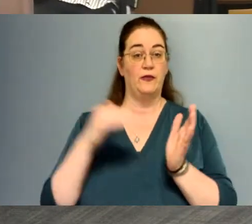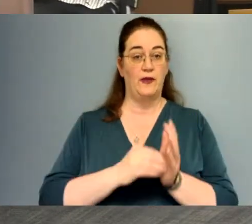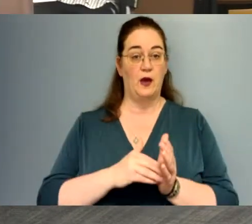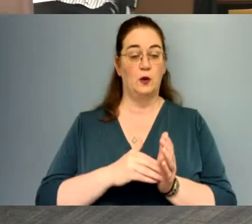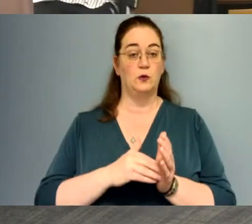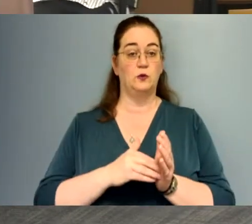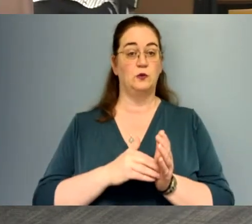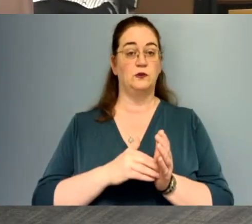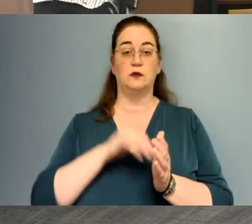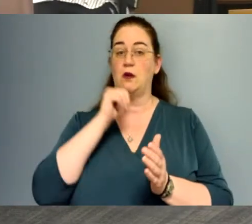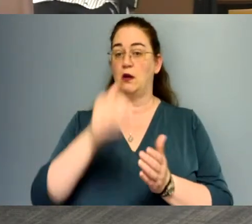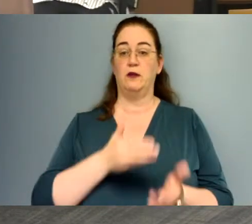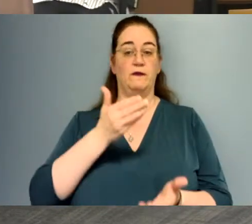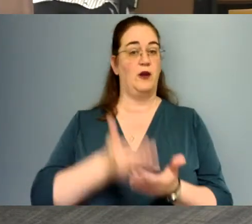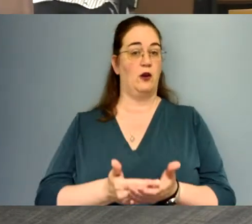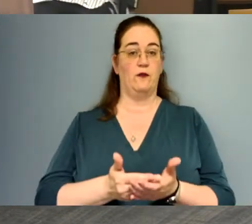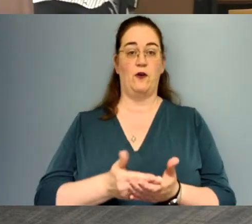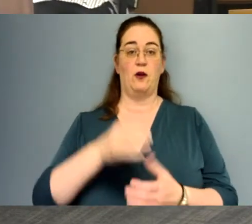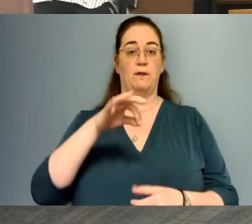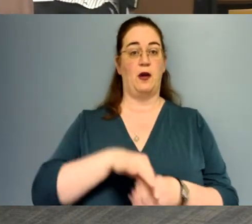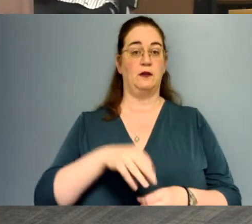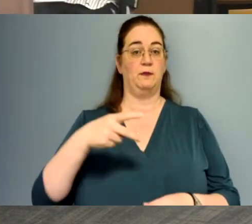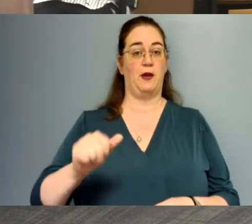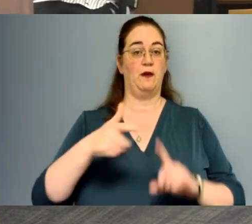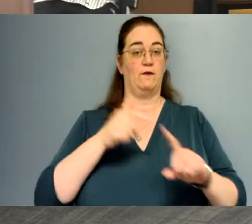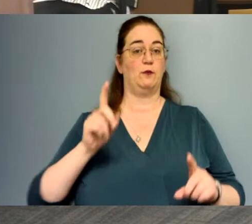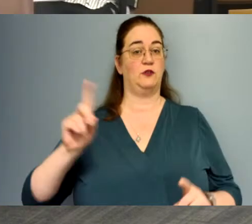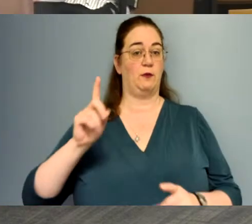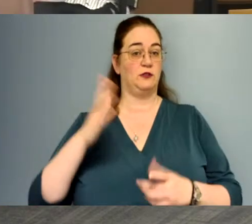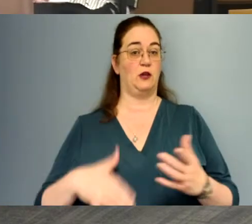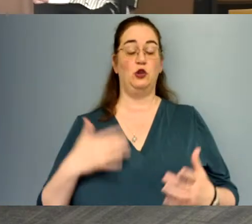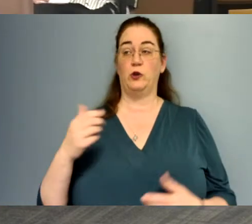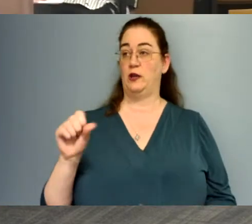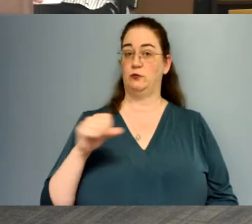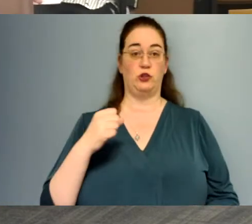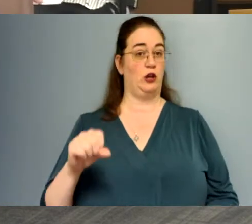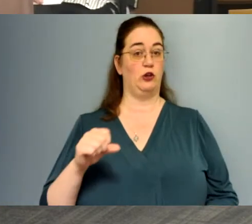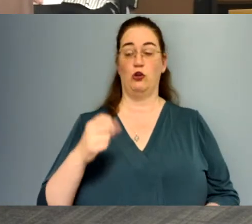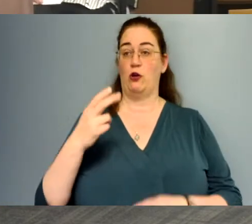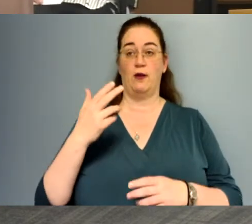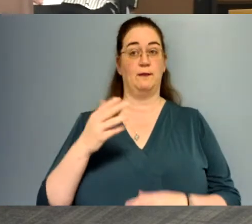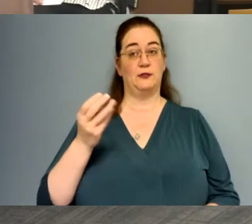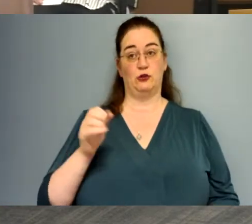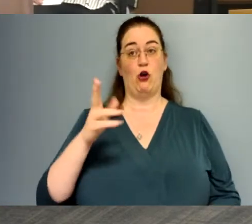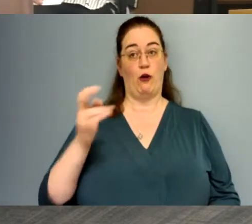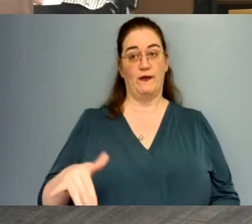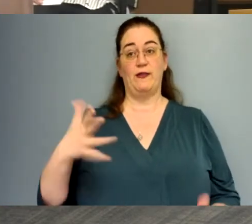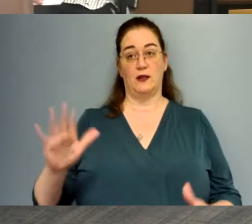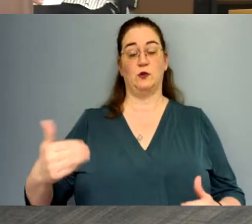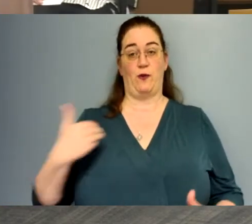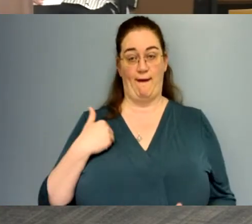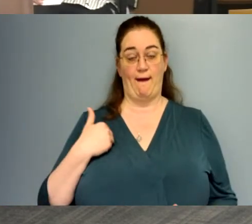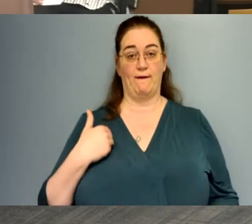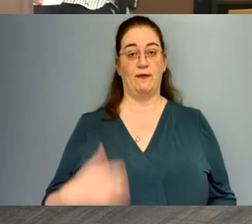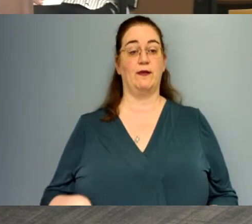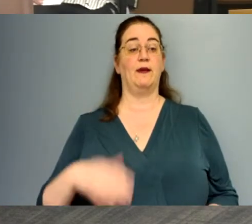255,000 unverified ballots for PA from the Democratic side. You can keep shaking your head, Mr. Harvey, but this is what we have.